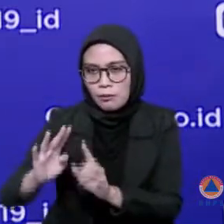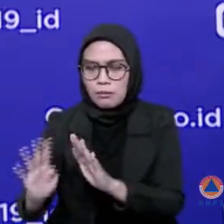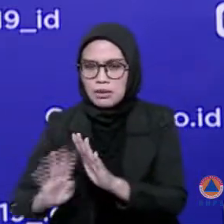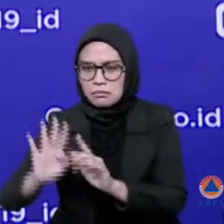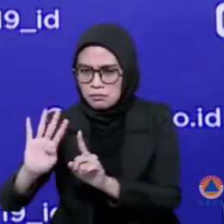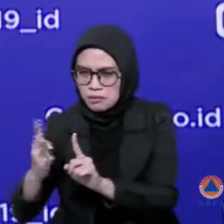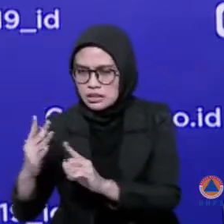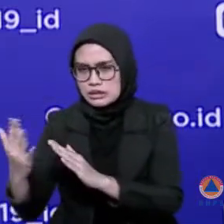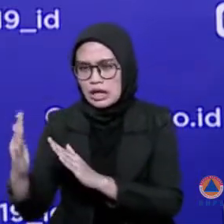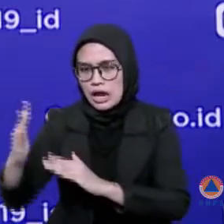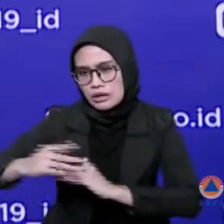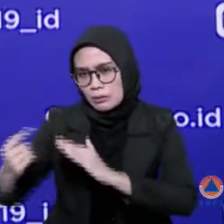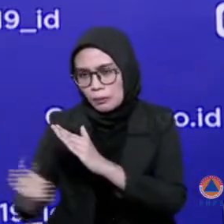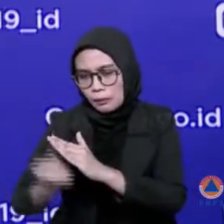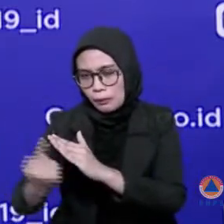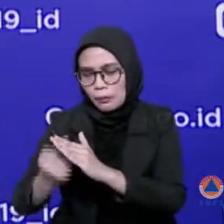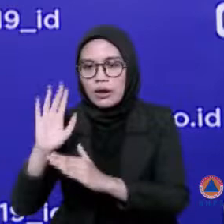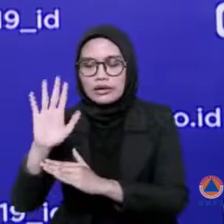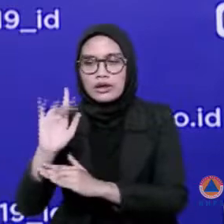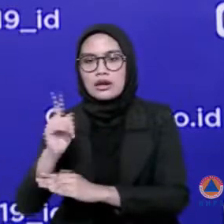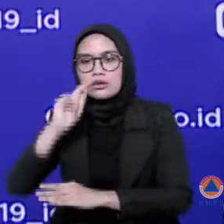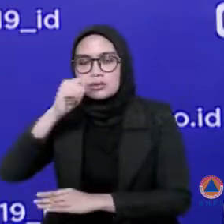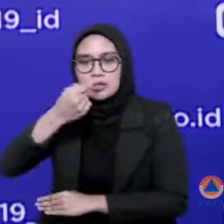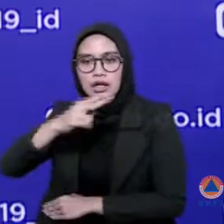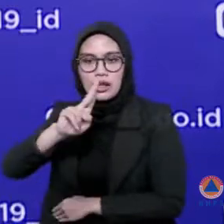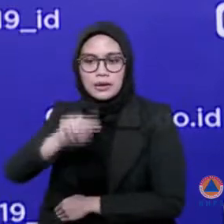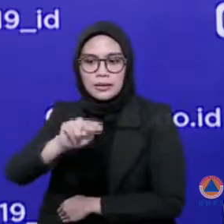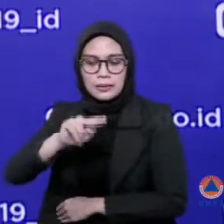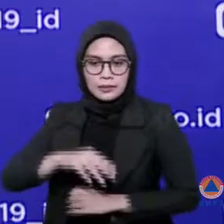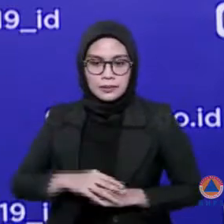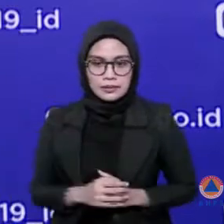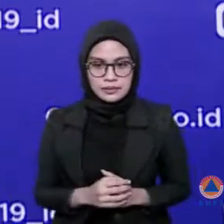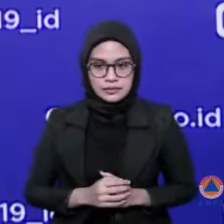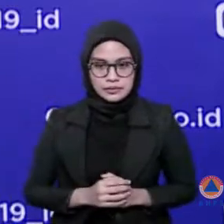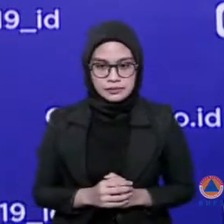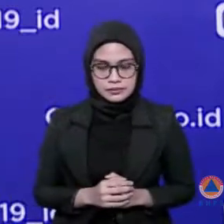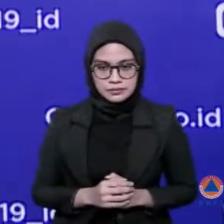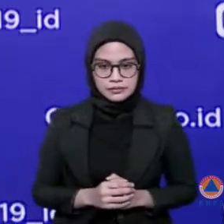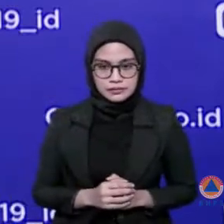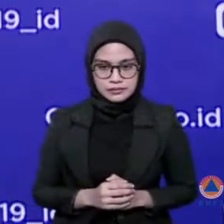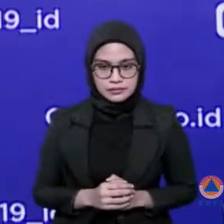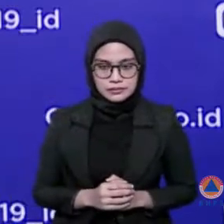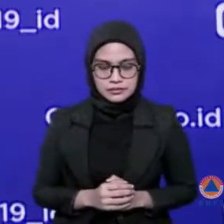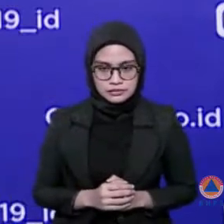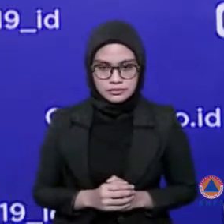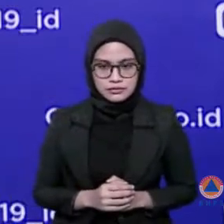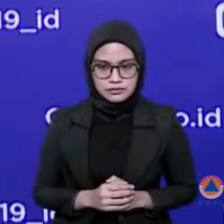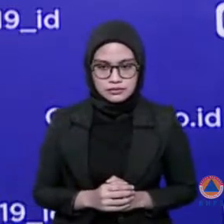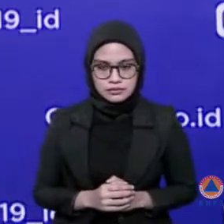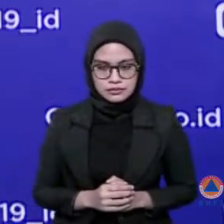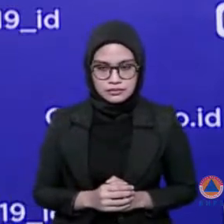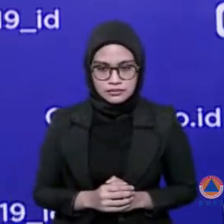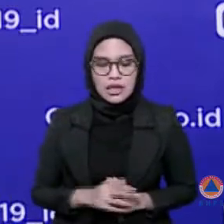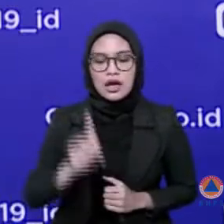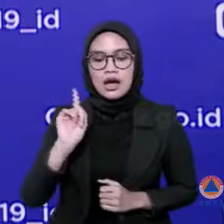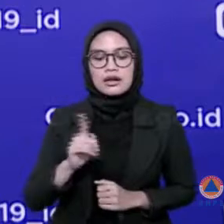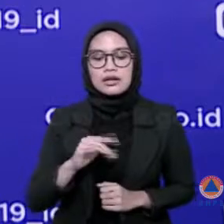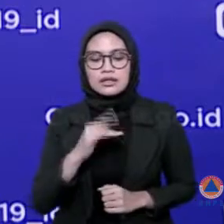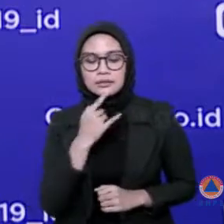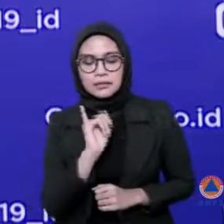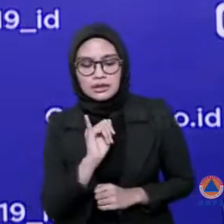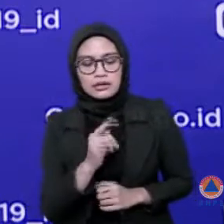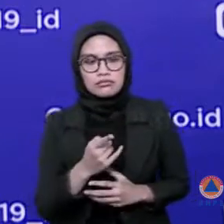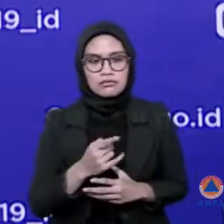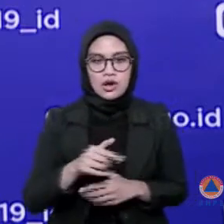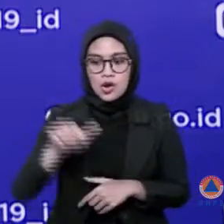In addition, in order to prevent the defense guard from collapsing, the government requires specimen